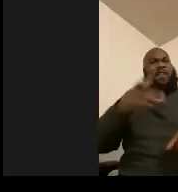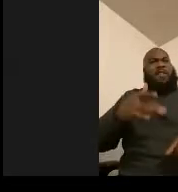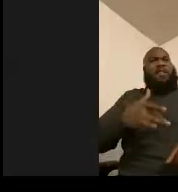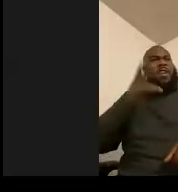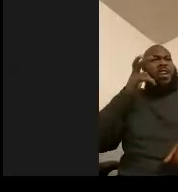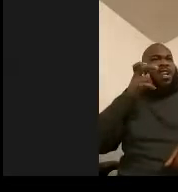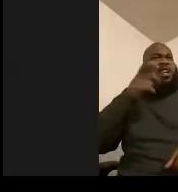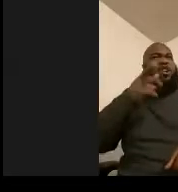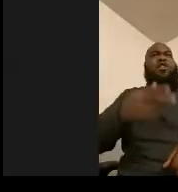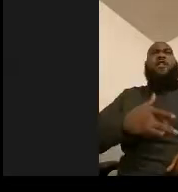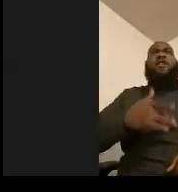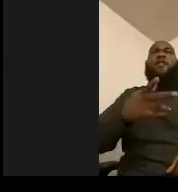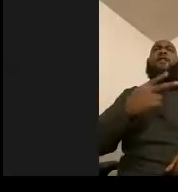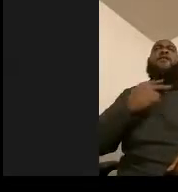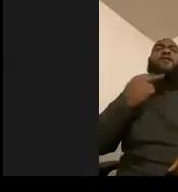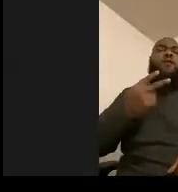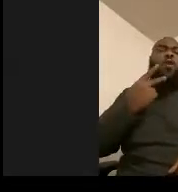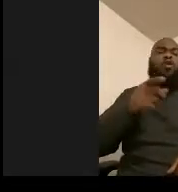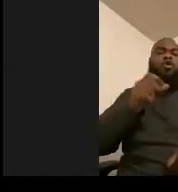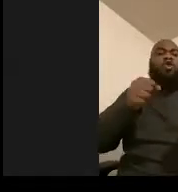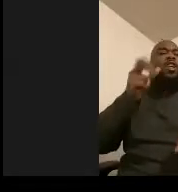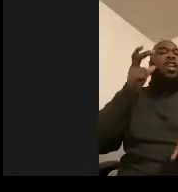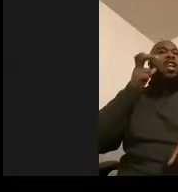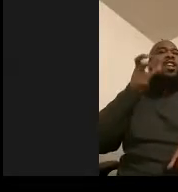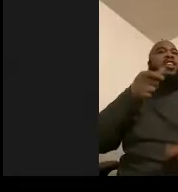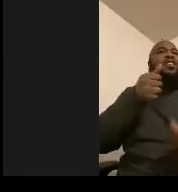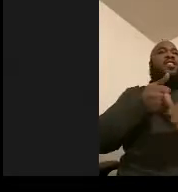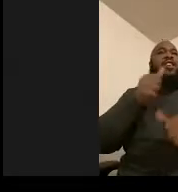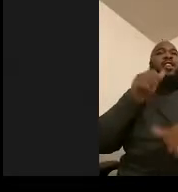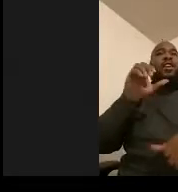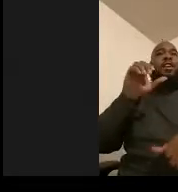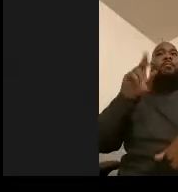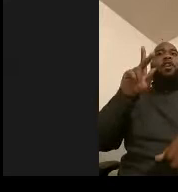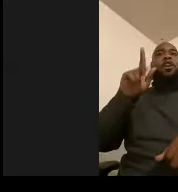somebody, you hear Katrina, right? In